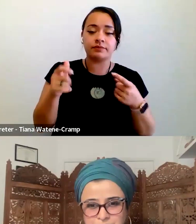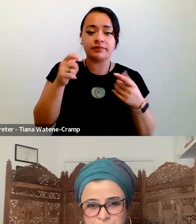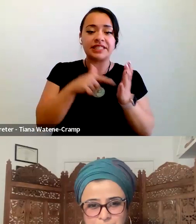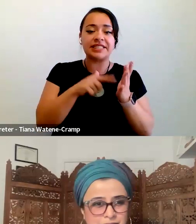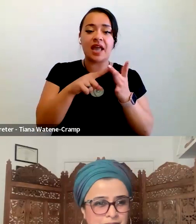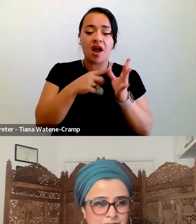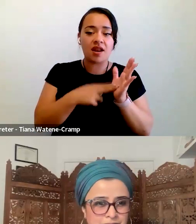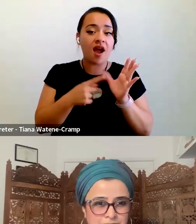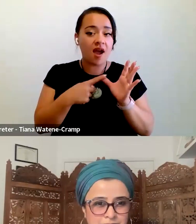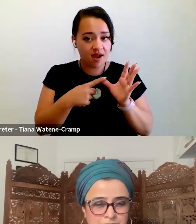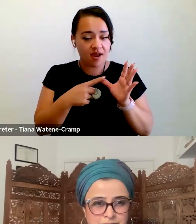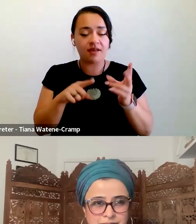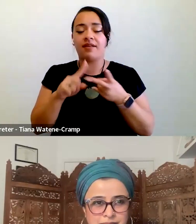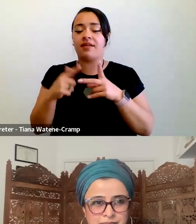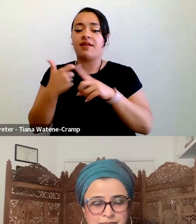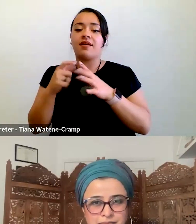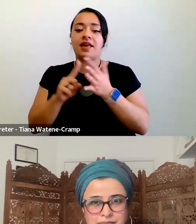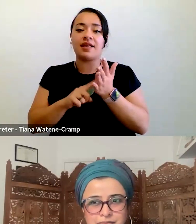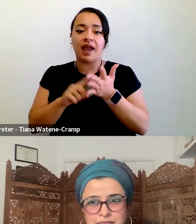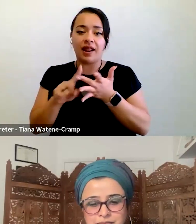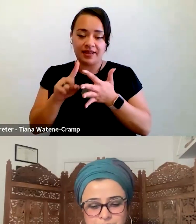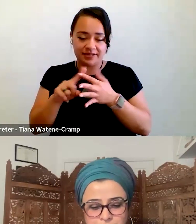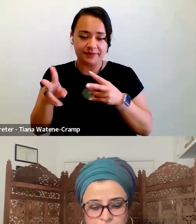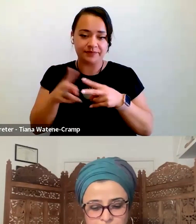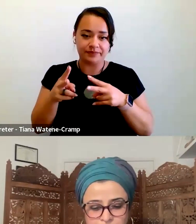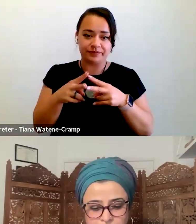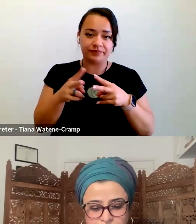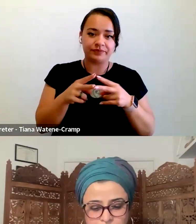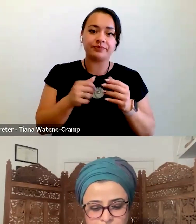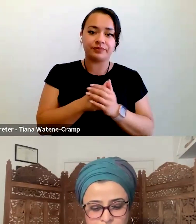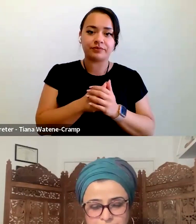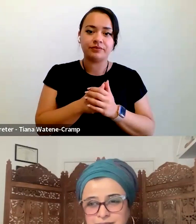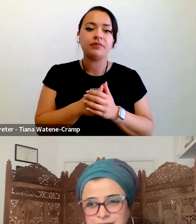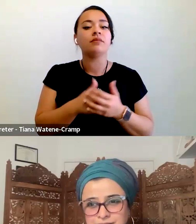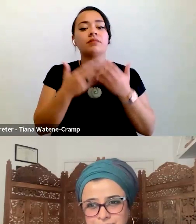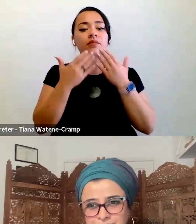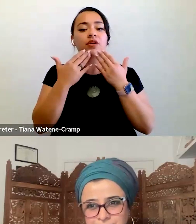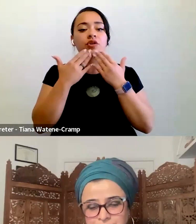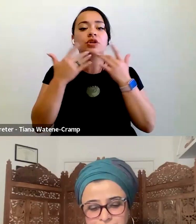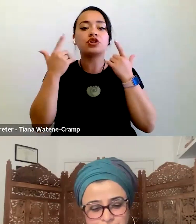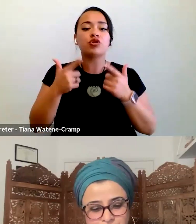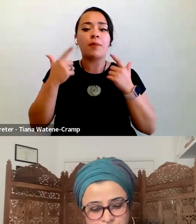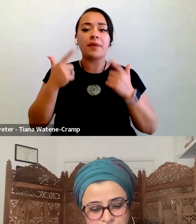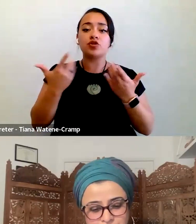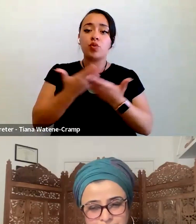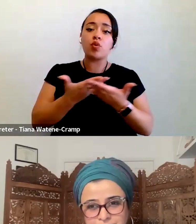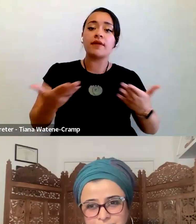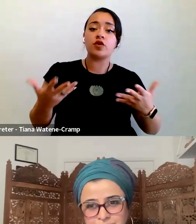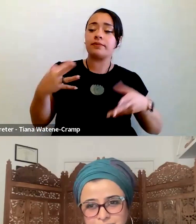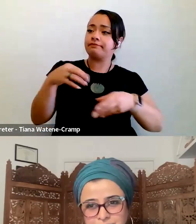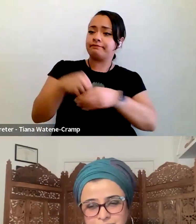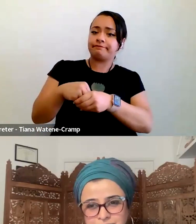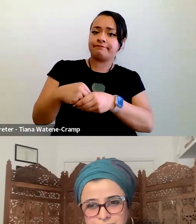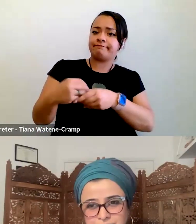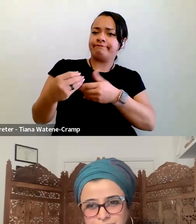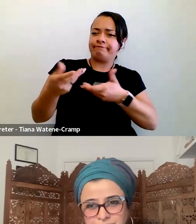and our live captioners too. And importantly, thank you so much to all of you for being here today and joining this conversation